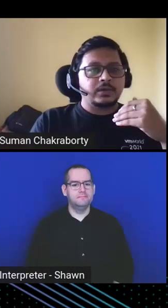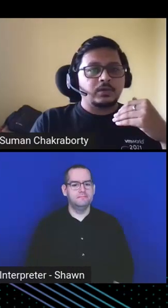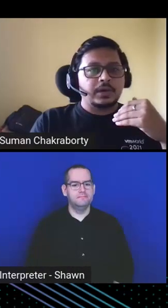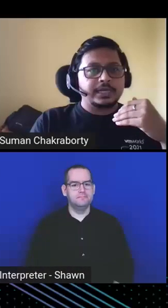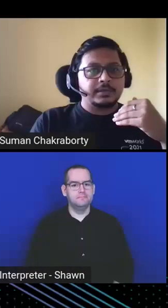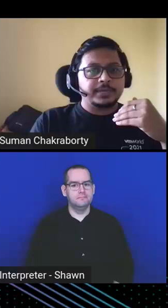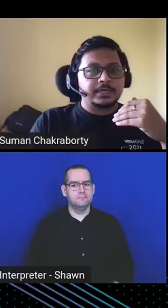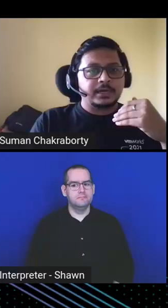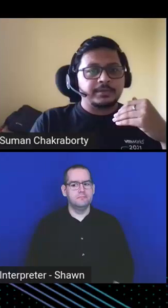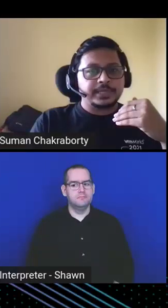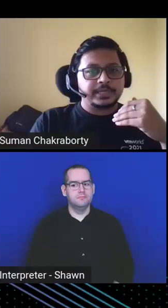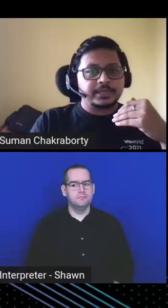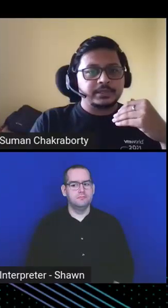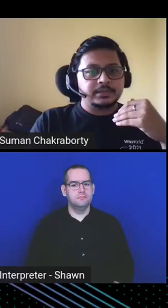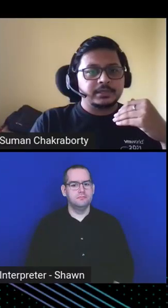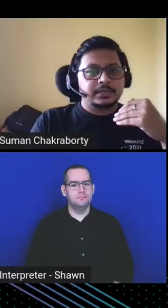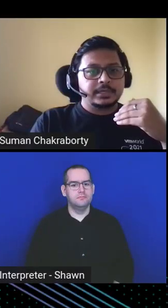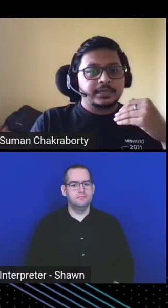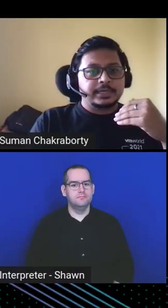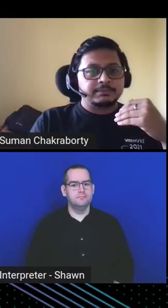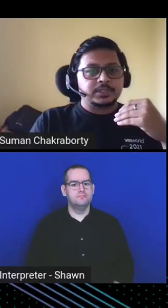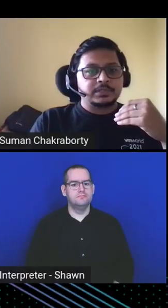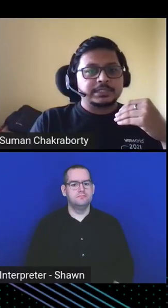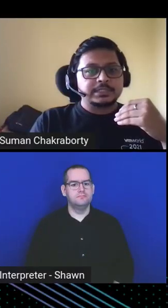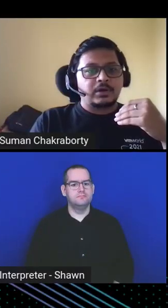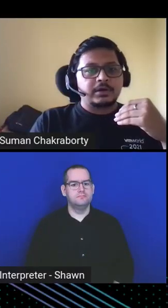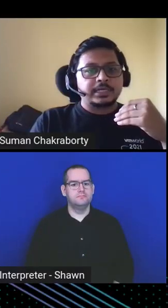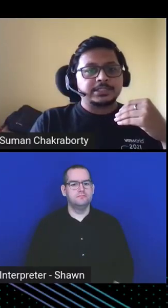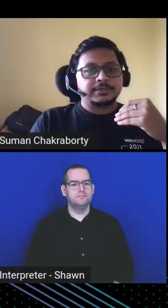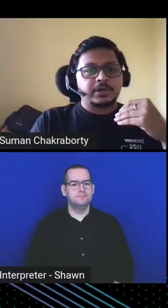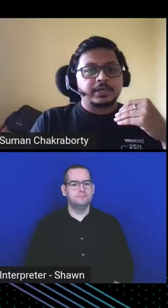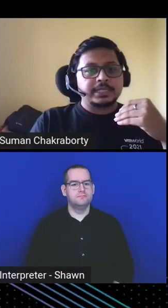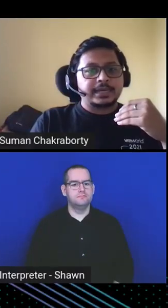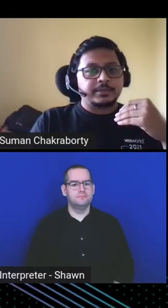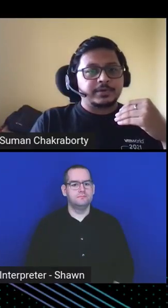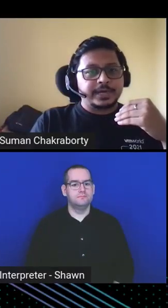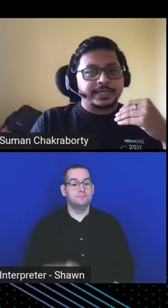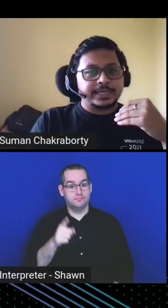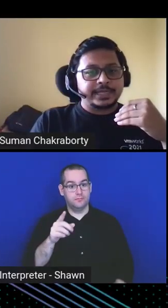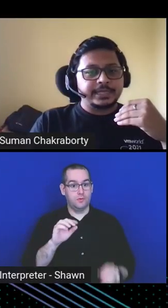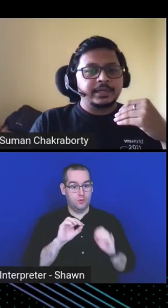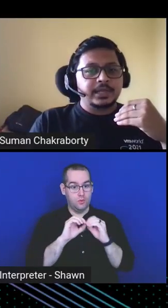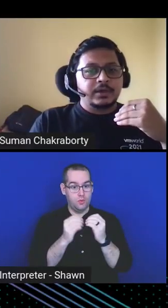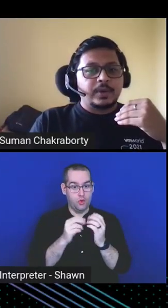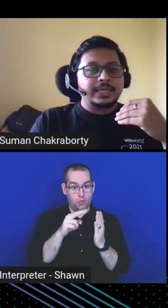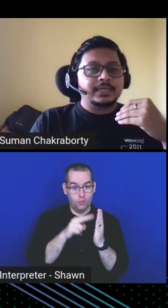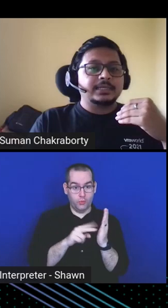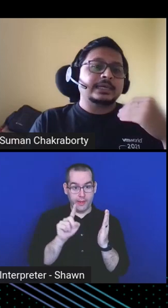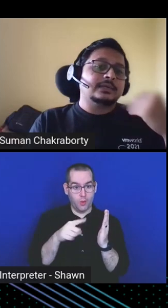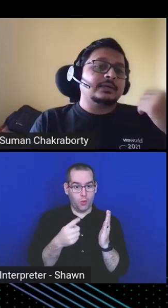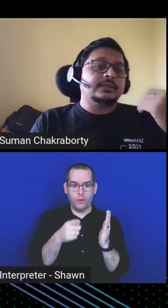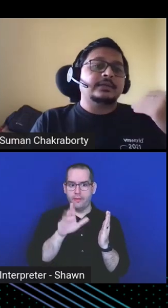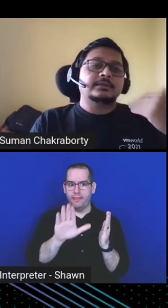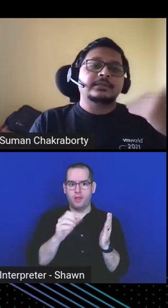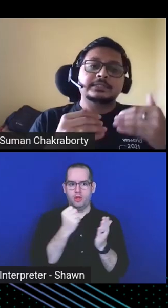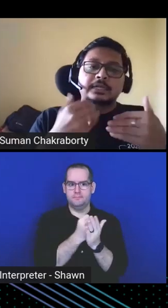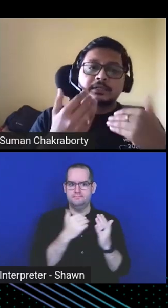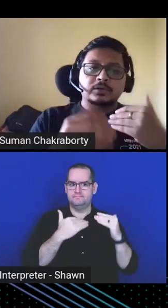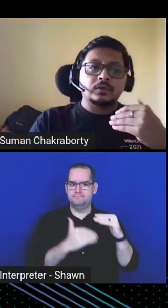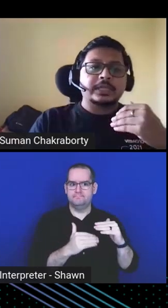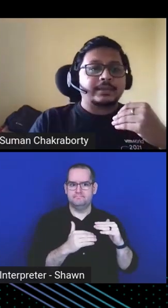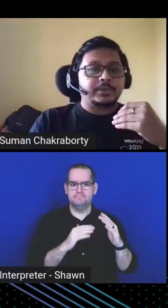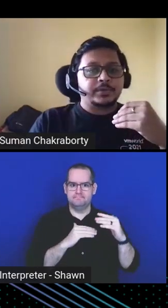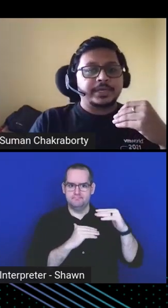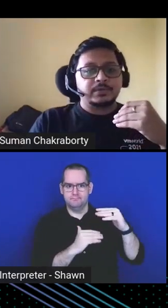if I go a little bit up here, yeah, so this is the organization read-only that I'm creating here. While there is